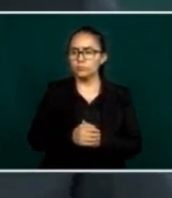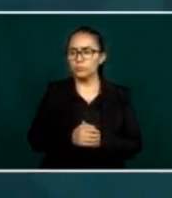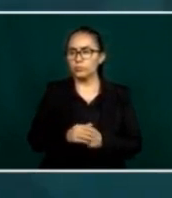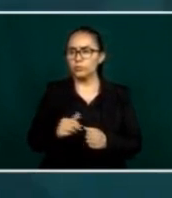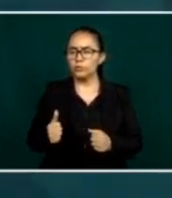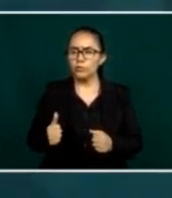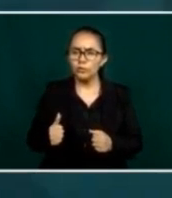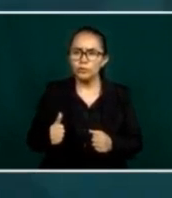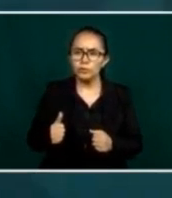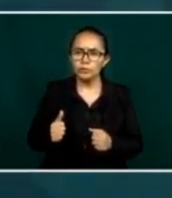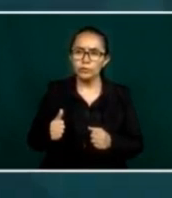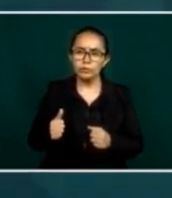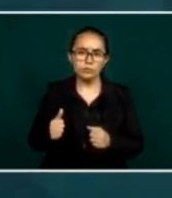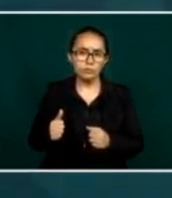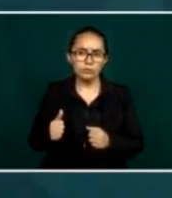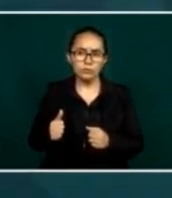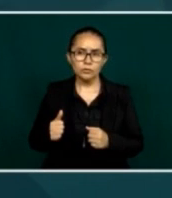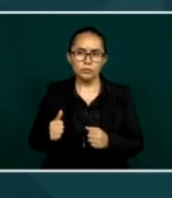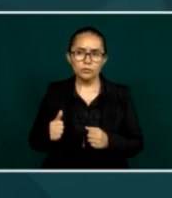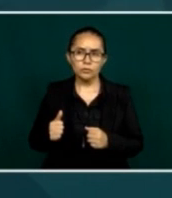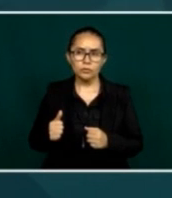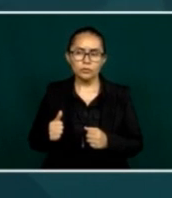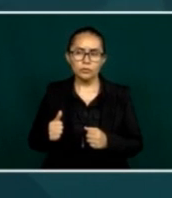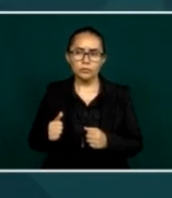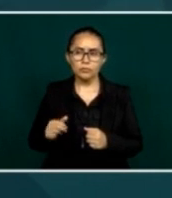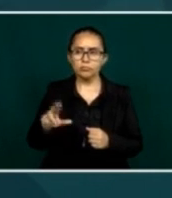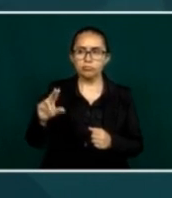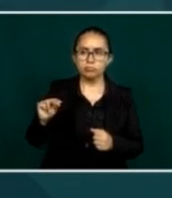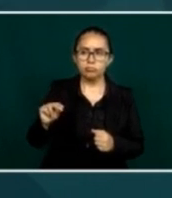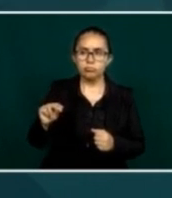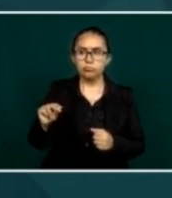We will not affect producers.